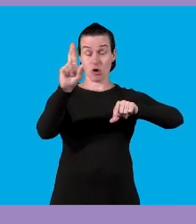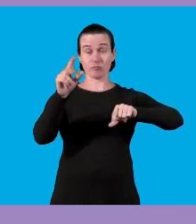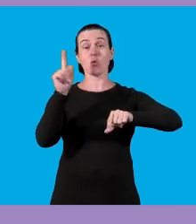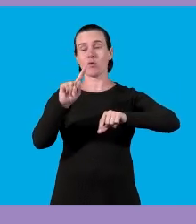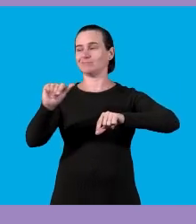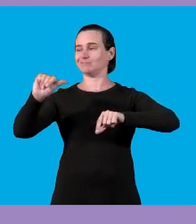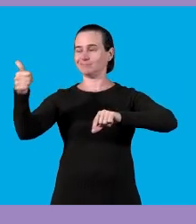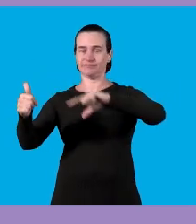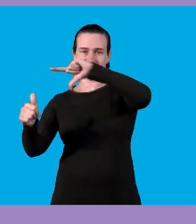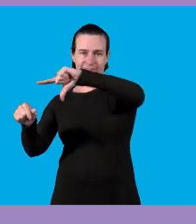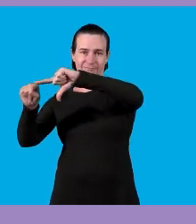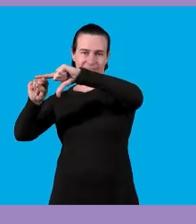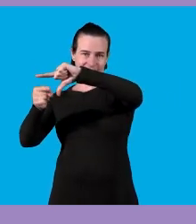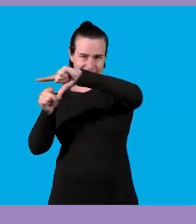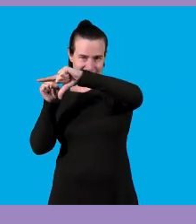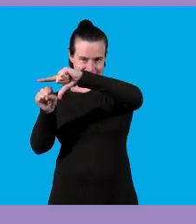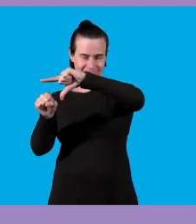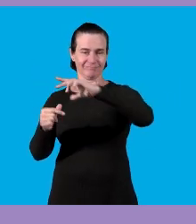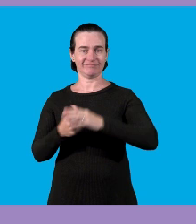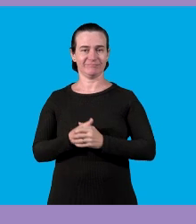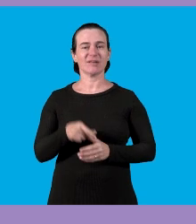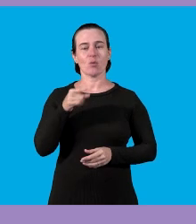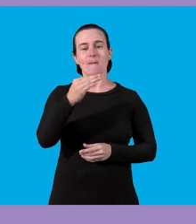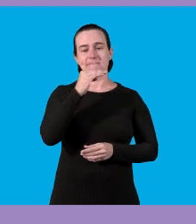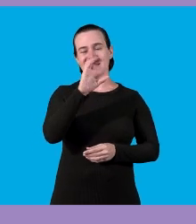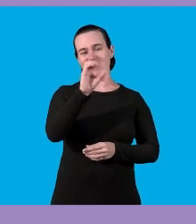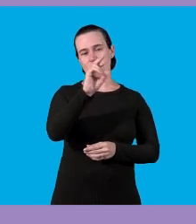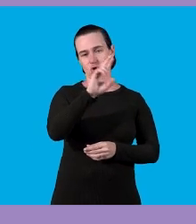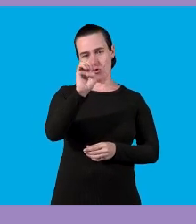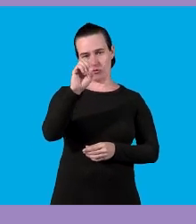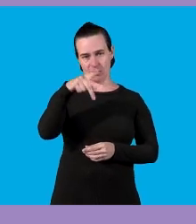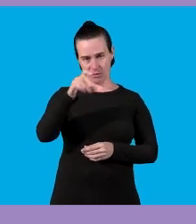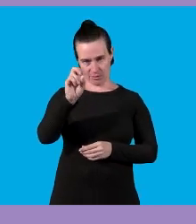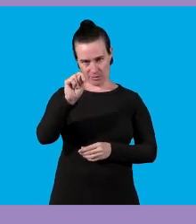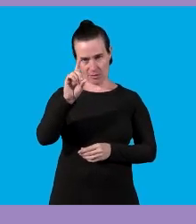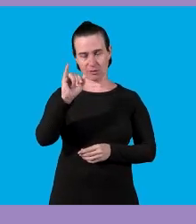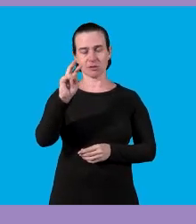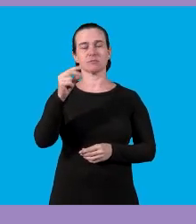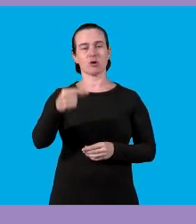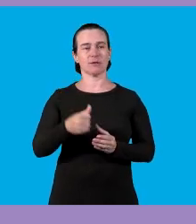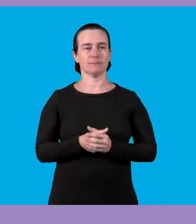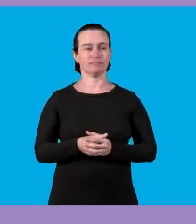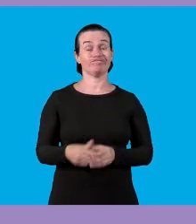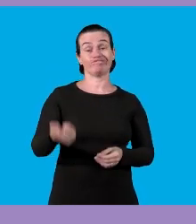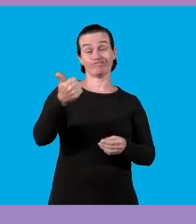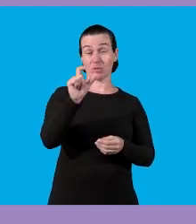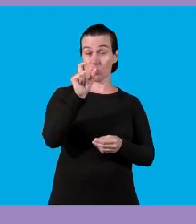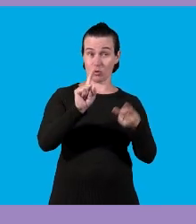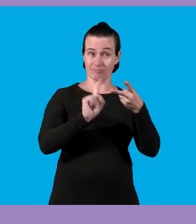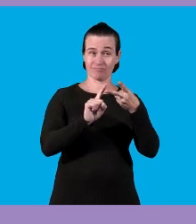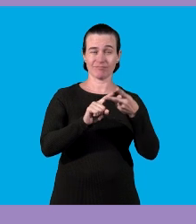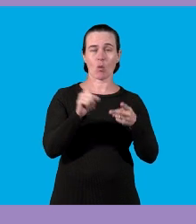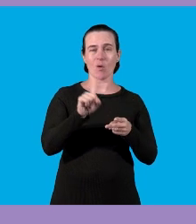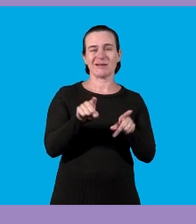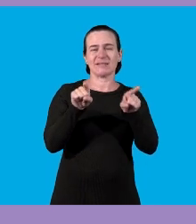acute angle or in the next diagram, because that's what corresponding would mean. And then the next word that we've learned